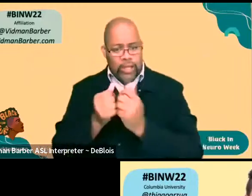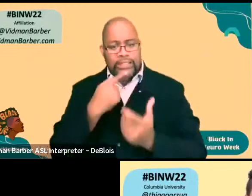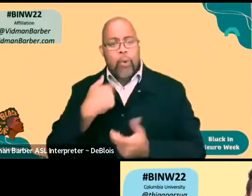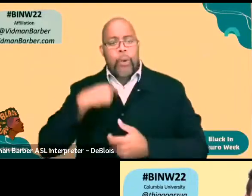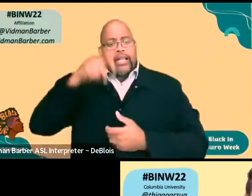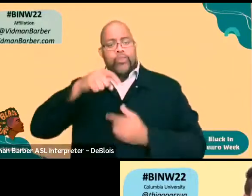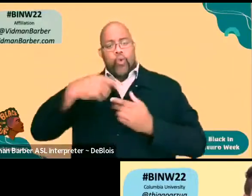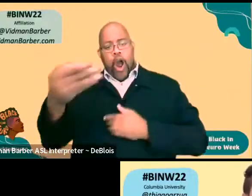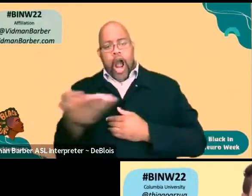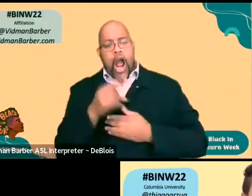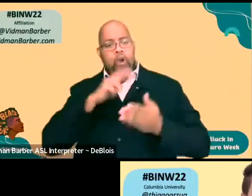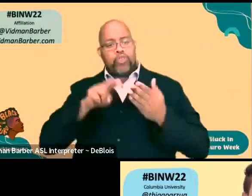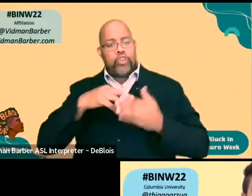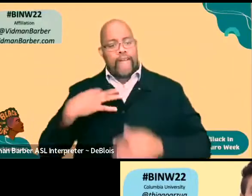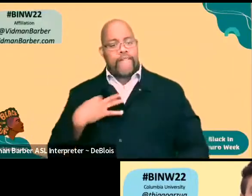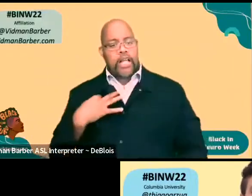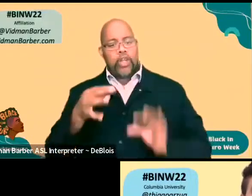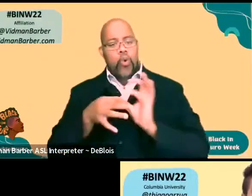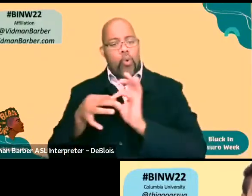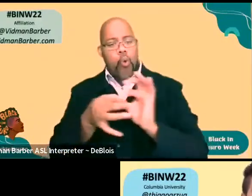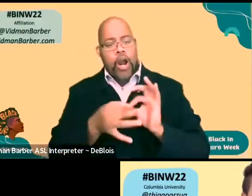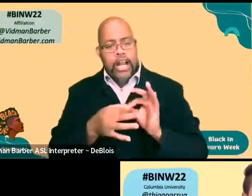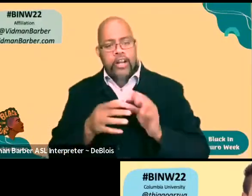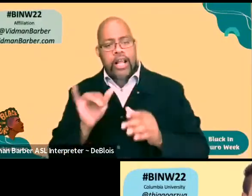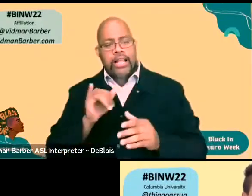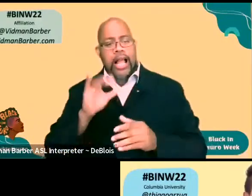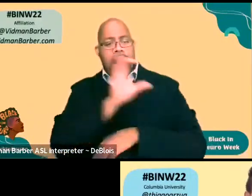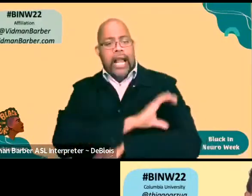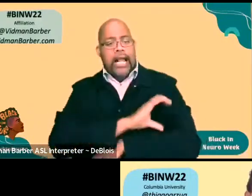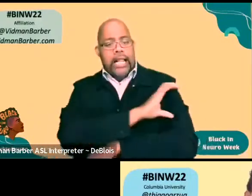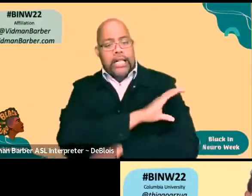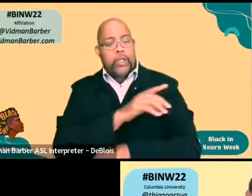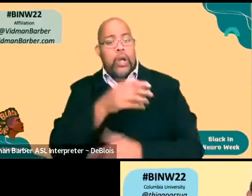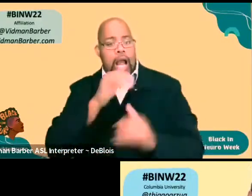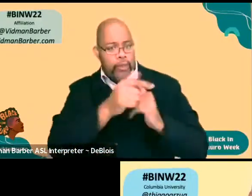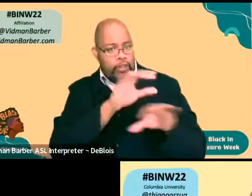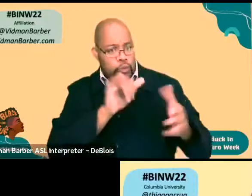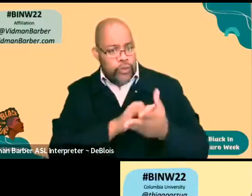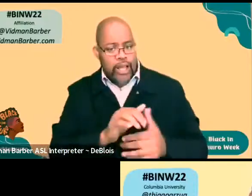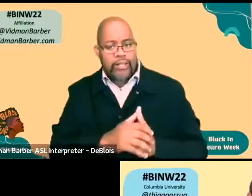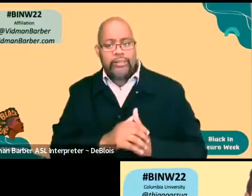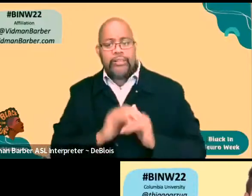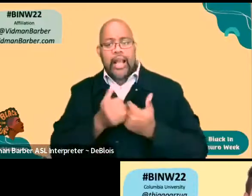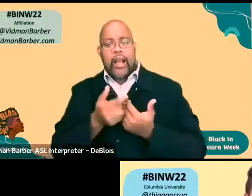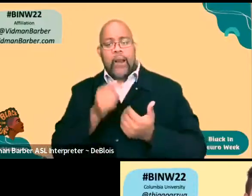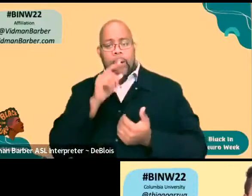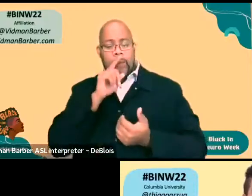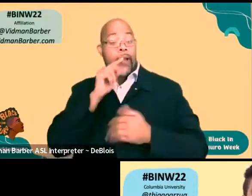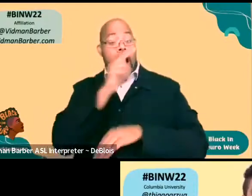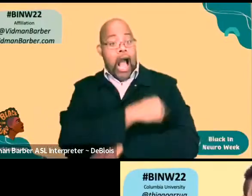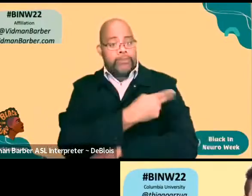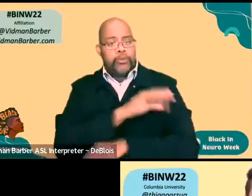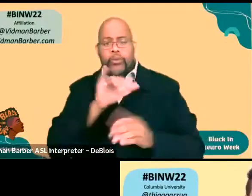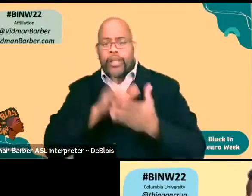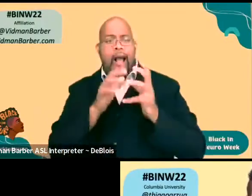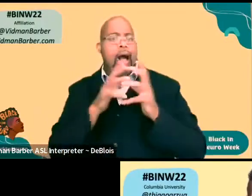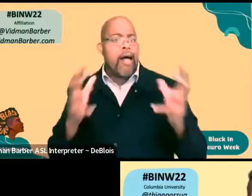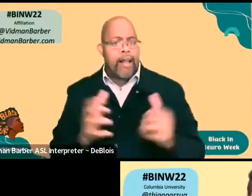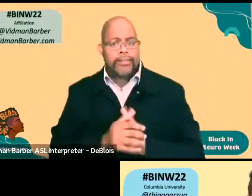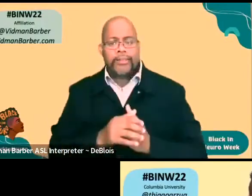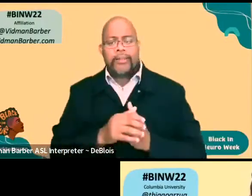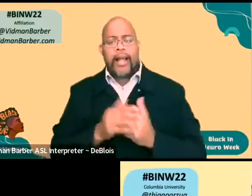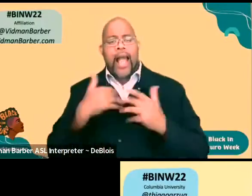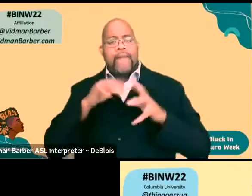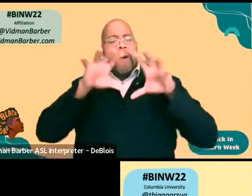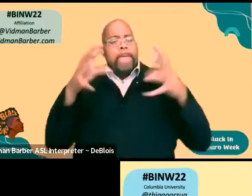need to hire a research volunteer coordinator, kind of like the clinical side, how they do it, how, at hospitals, they do this a lot. They'll have a